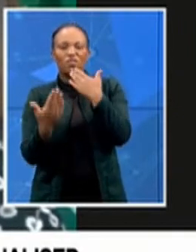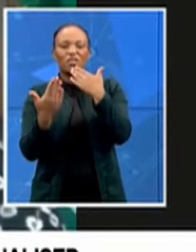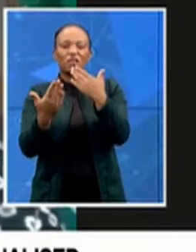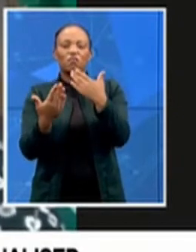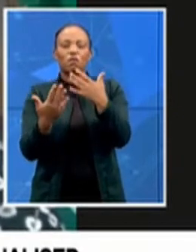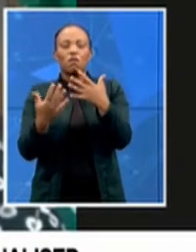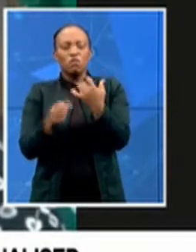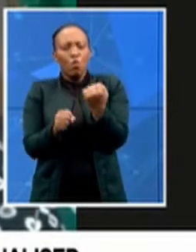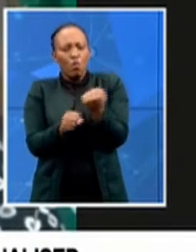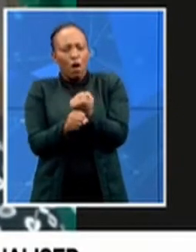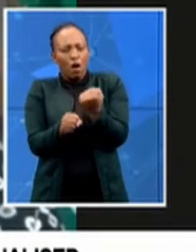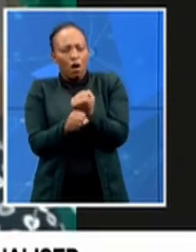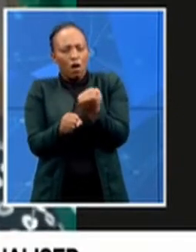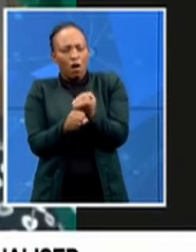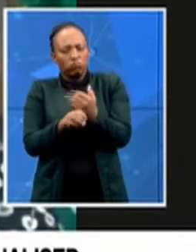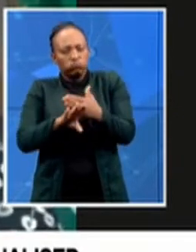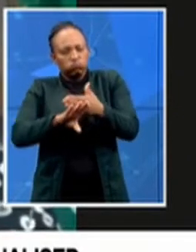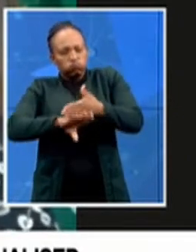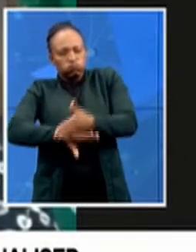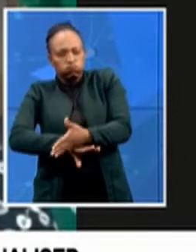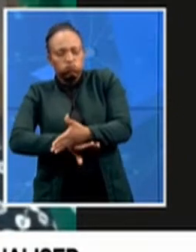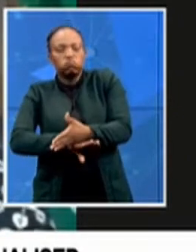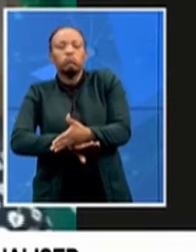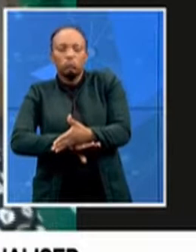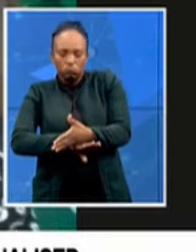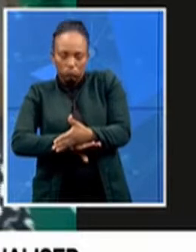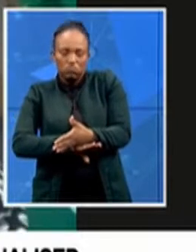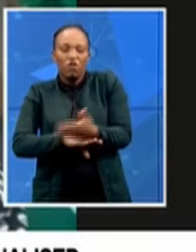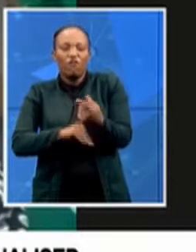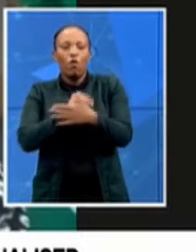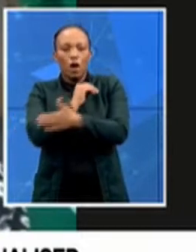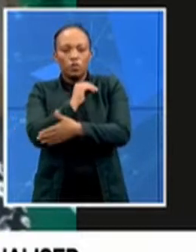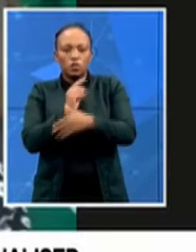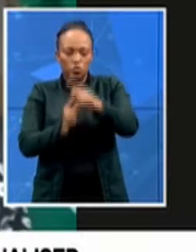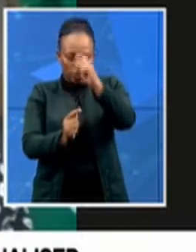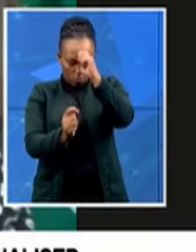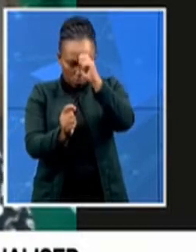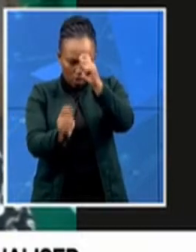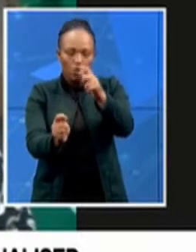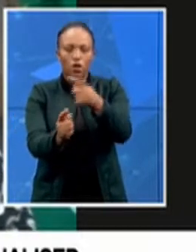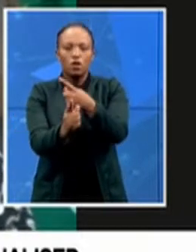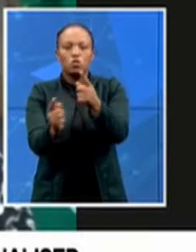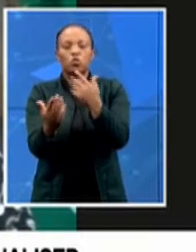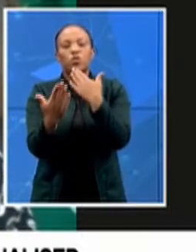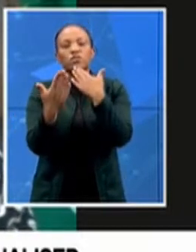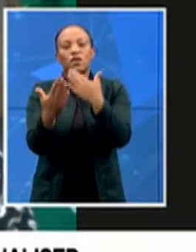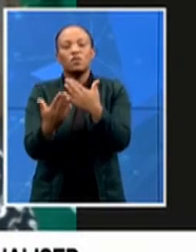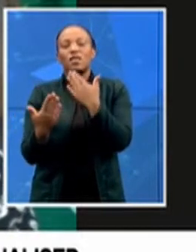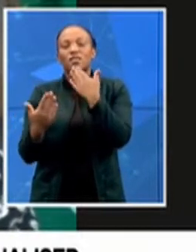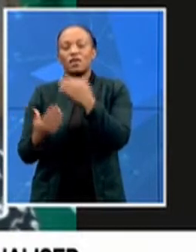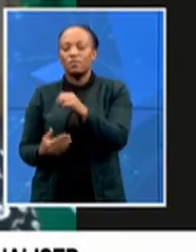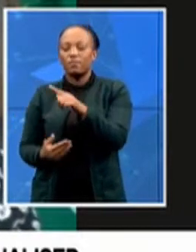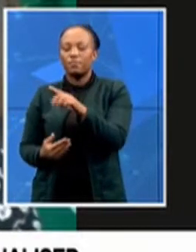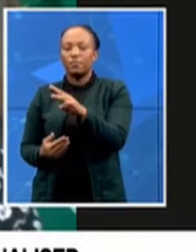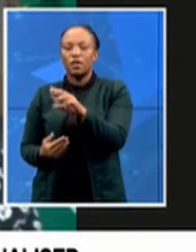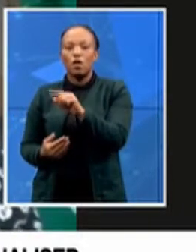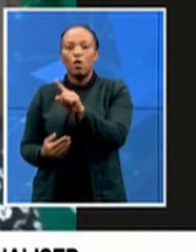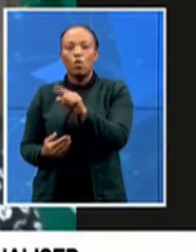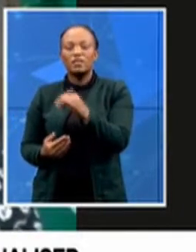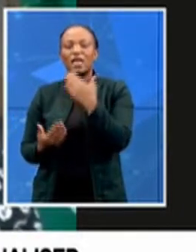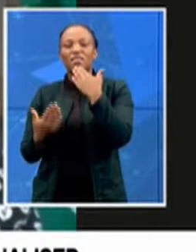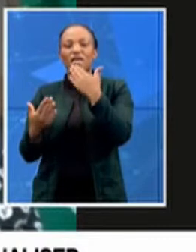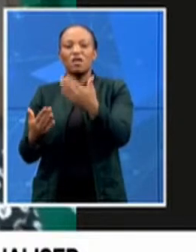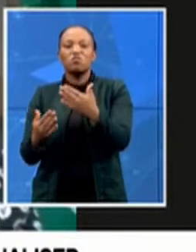country, and we recognize you. Thank you very much, Lwazi, and thank you very much to the broadcasters who are our partners, all